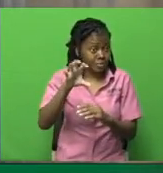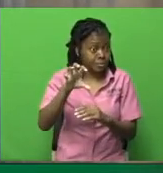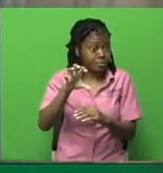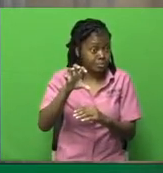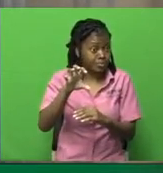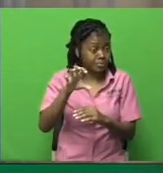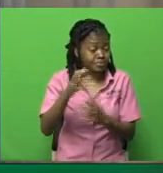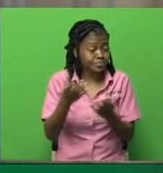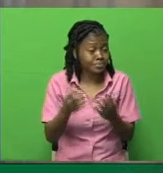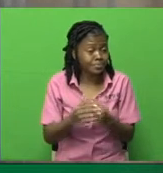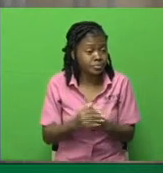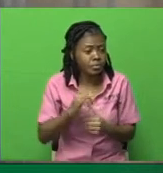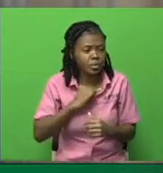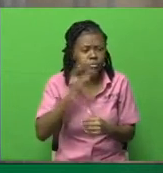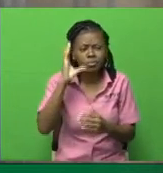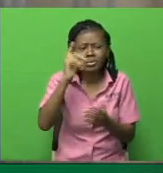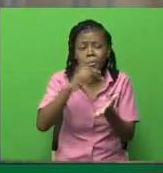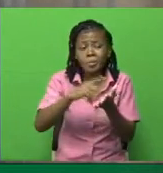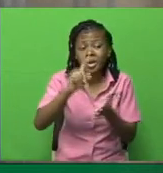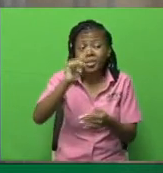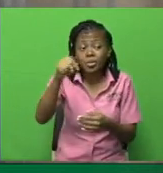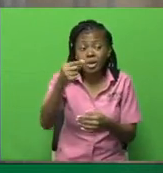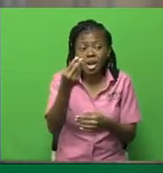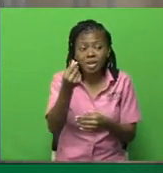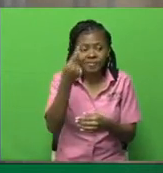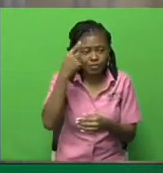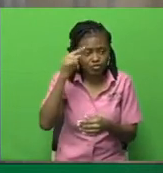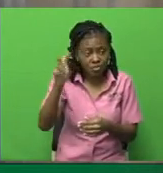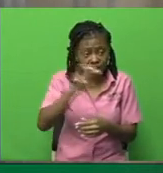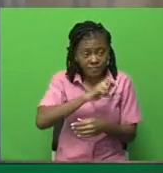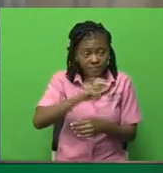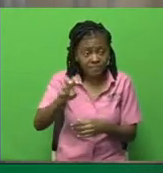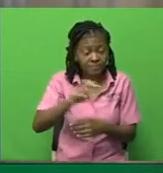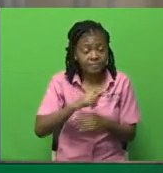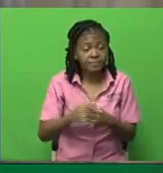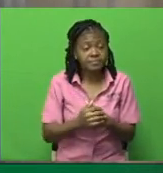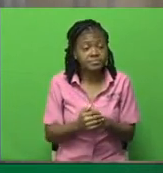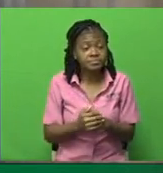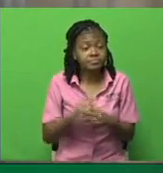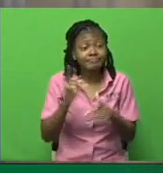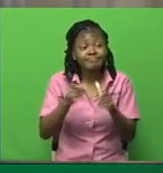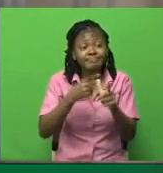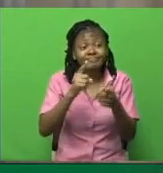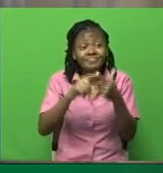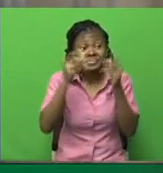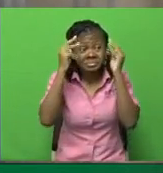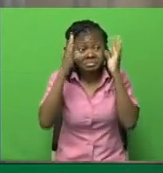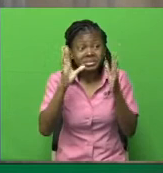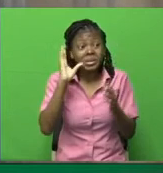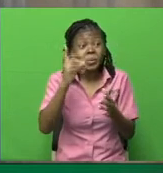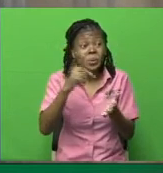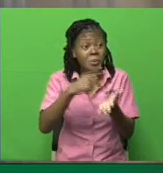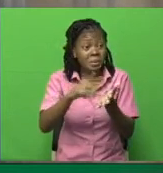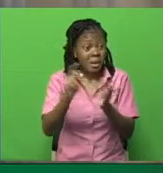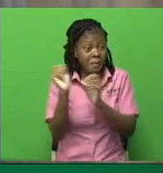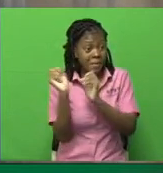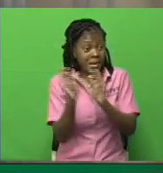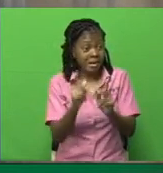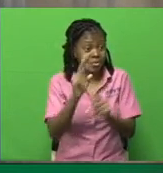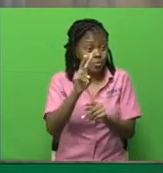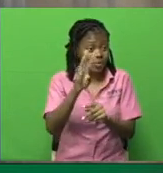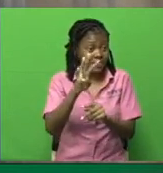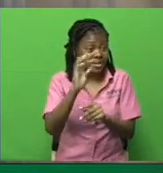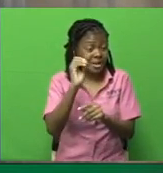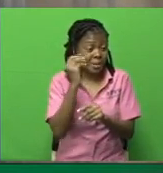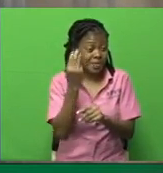nib and Mrs saying he's going to give back in total 240 million to